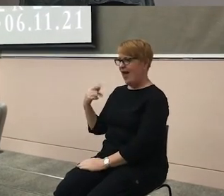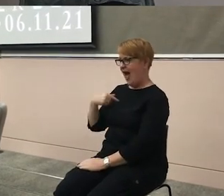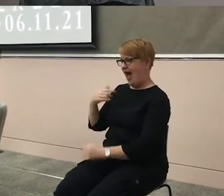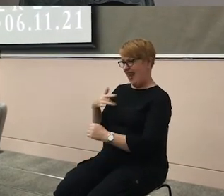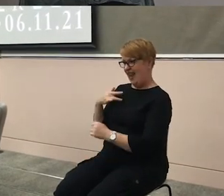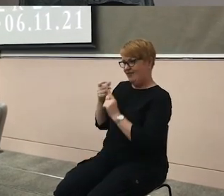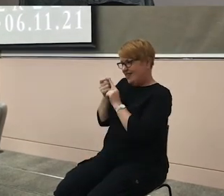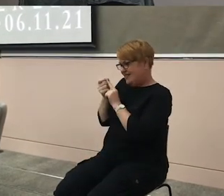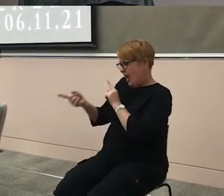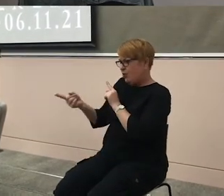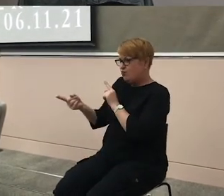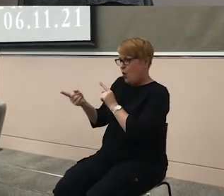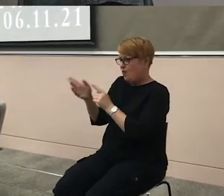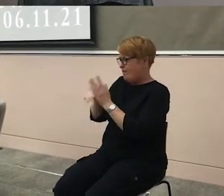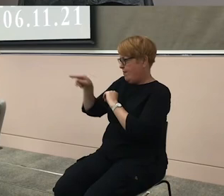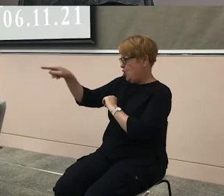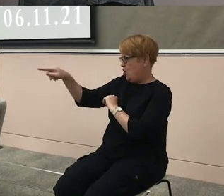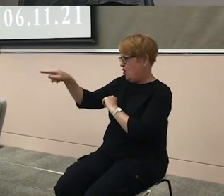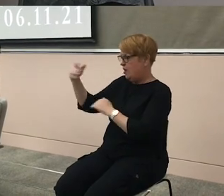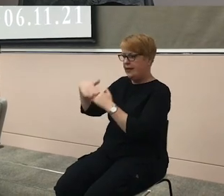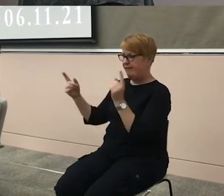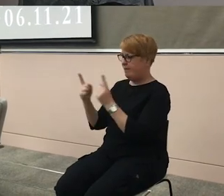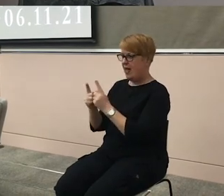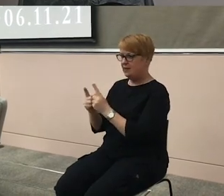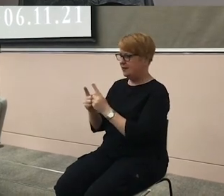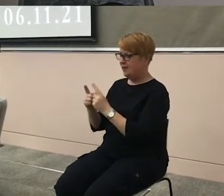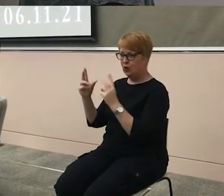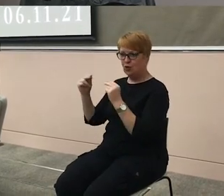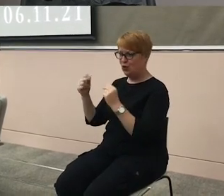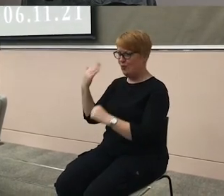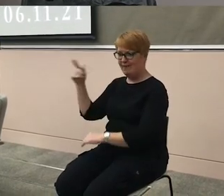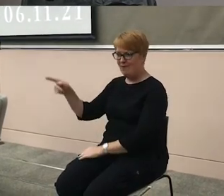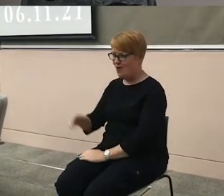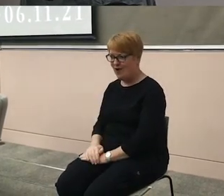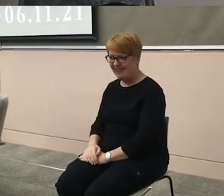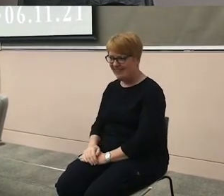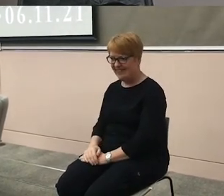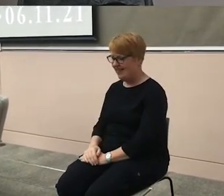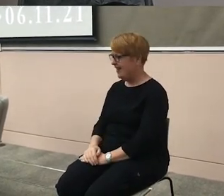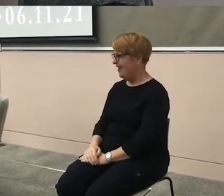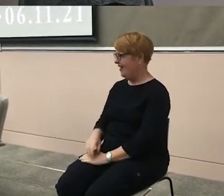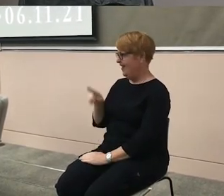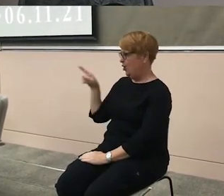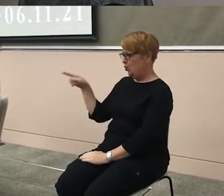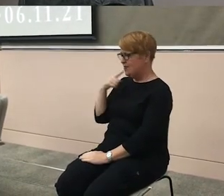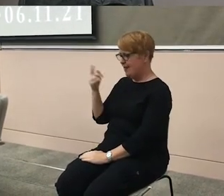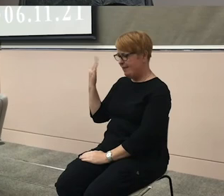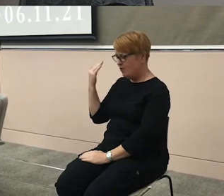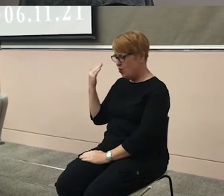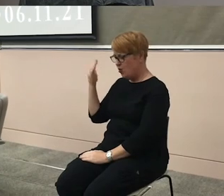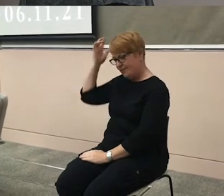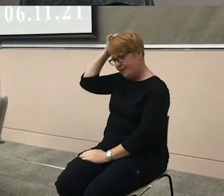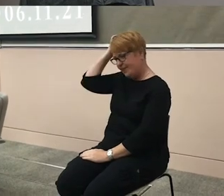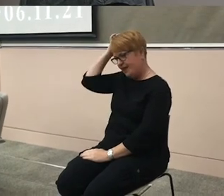down the road from Jasleen, and I've never met her or spoke to her. And like when you were saying before, it's not